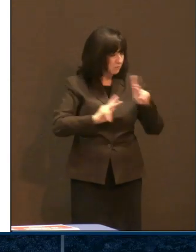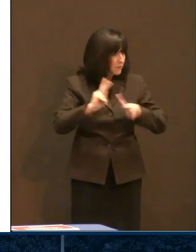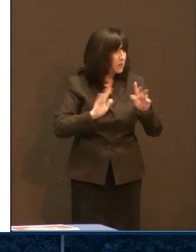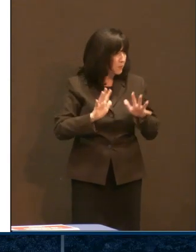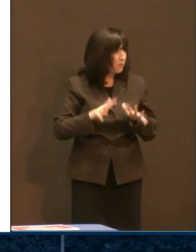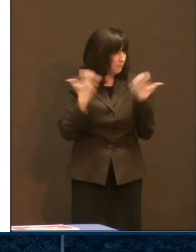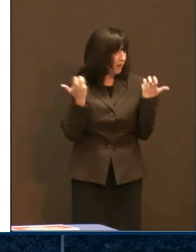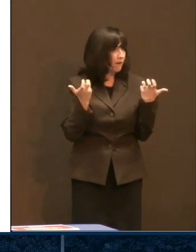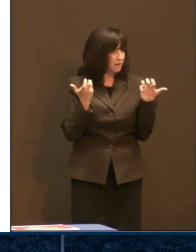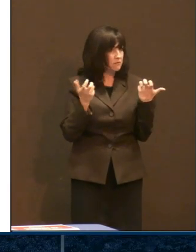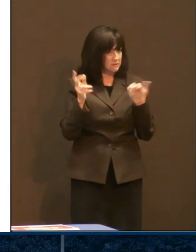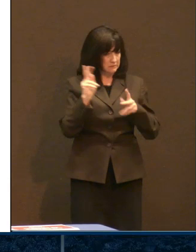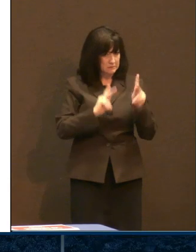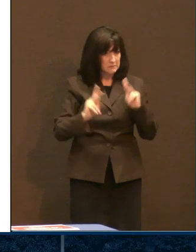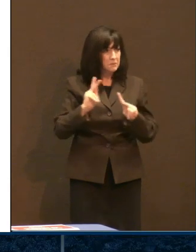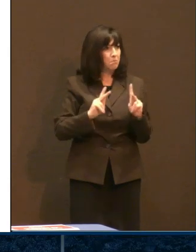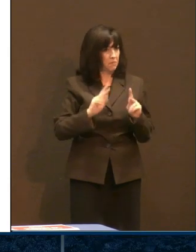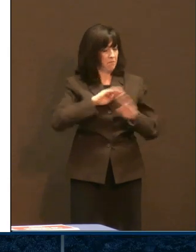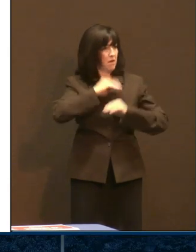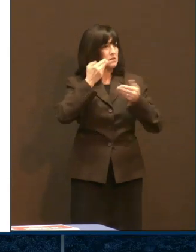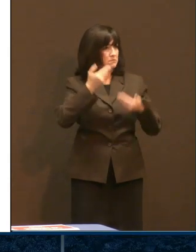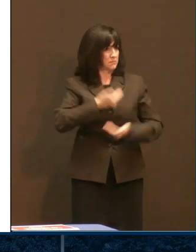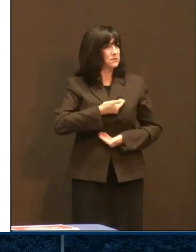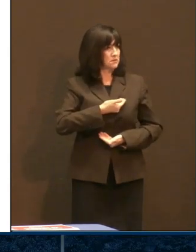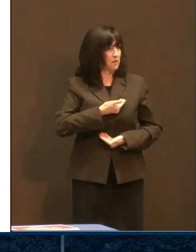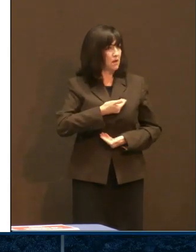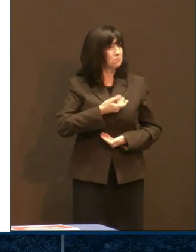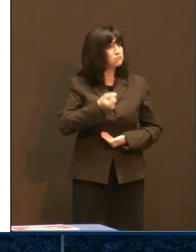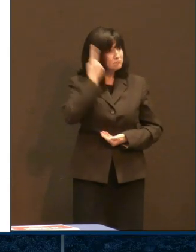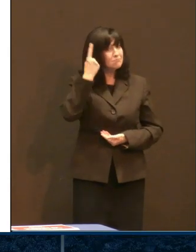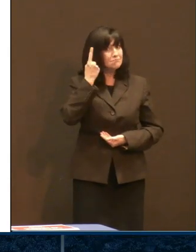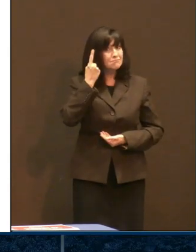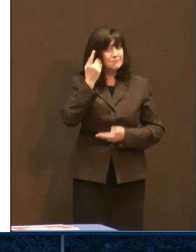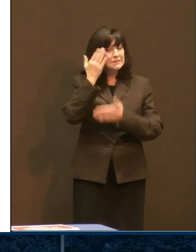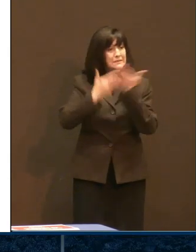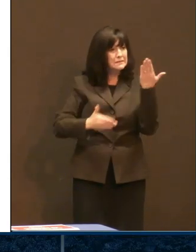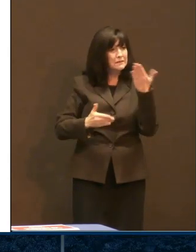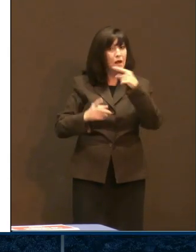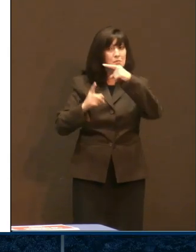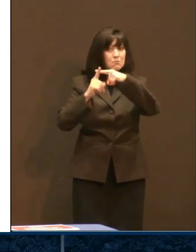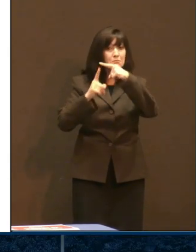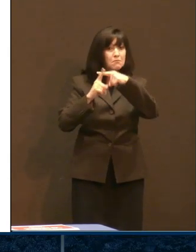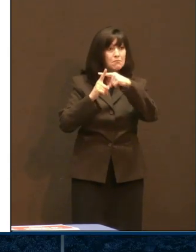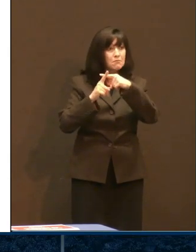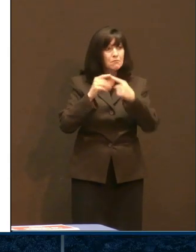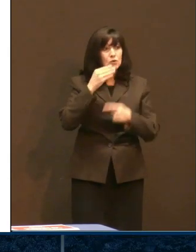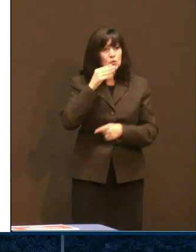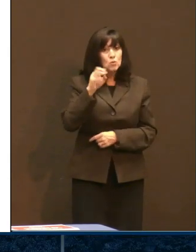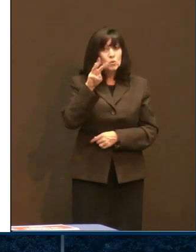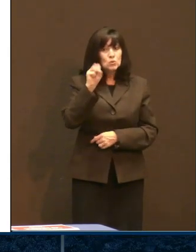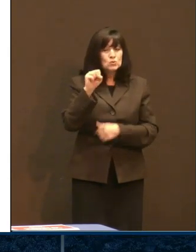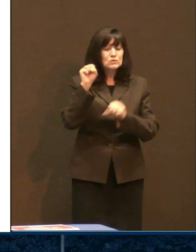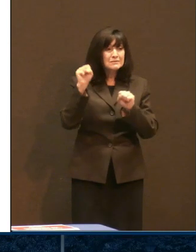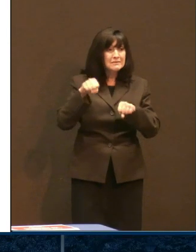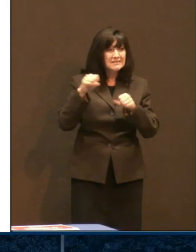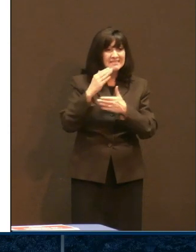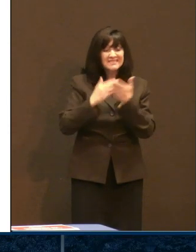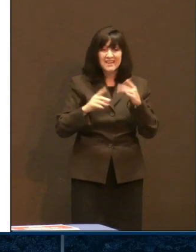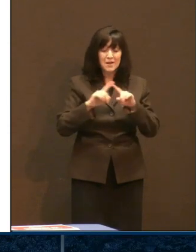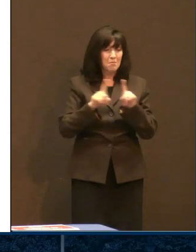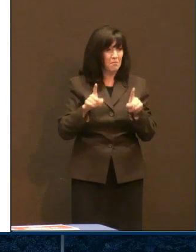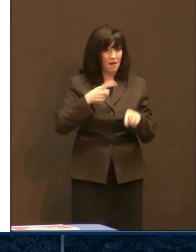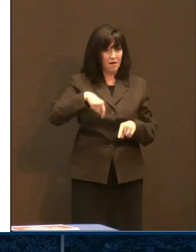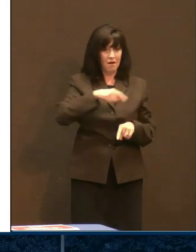to climb. And we do see some good news in there, but it's really not a time to let up in